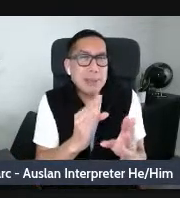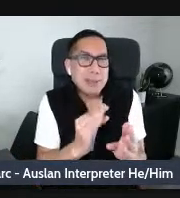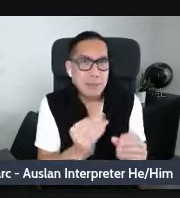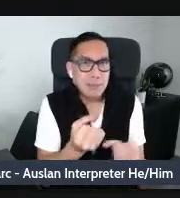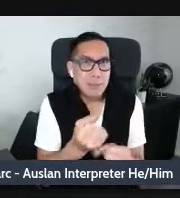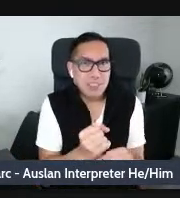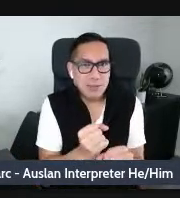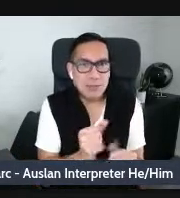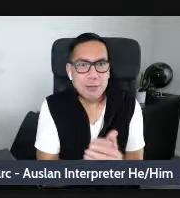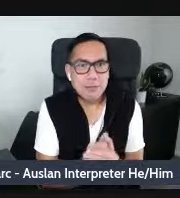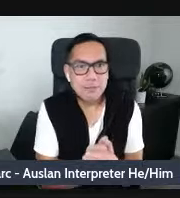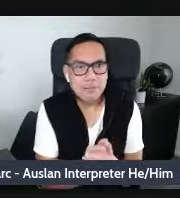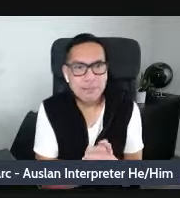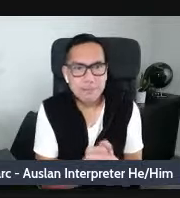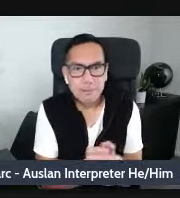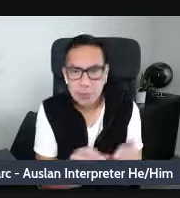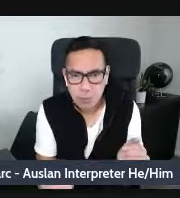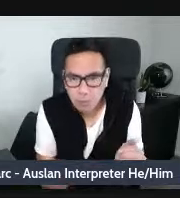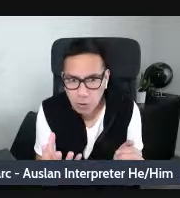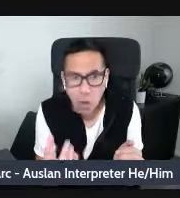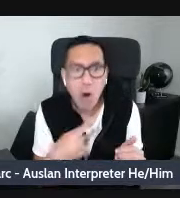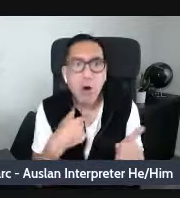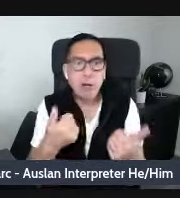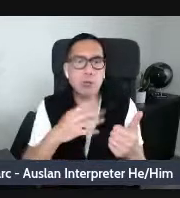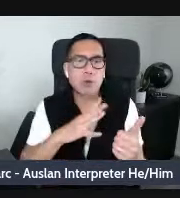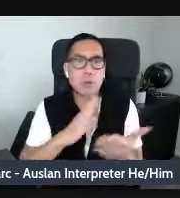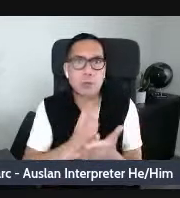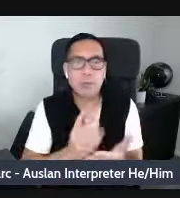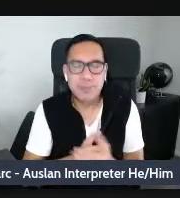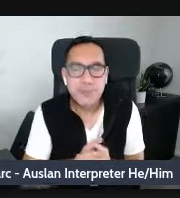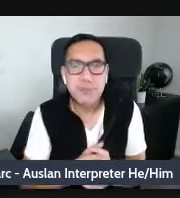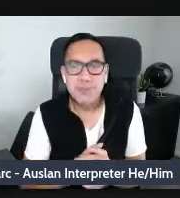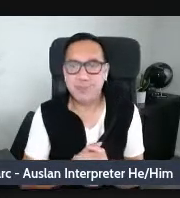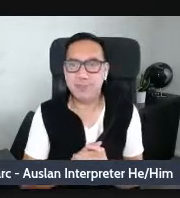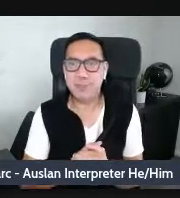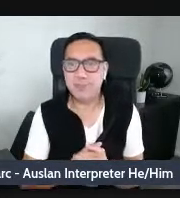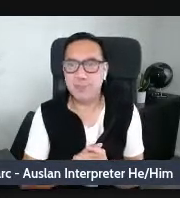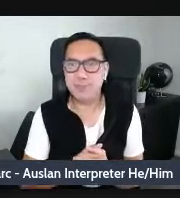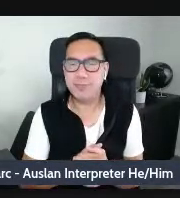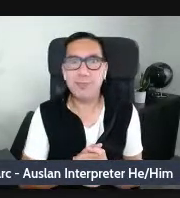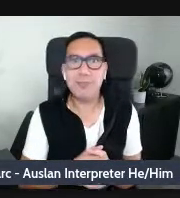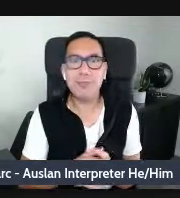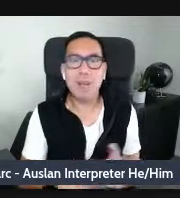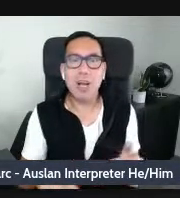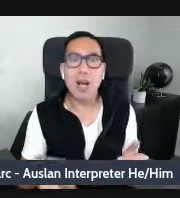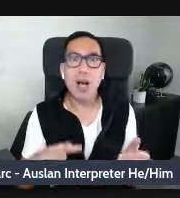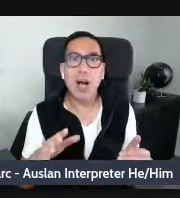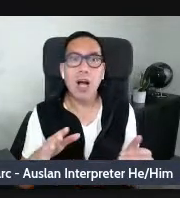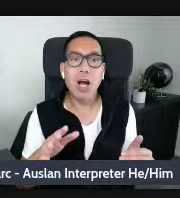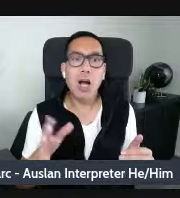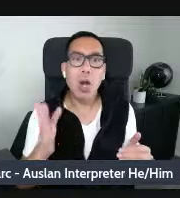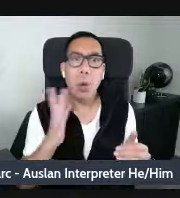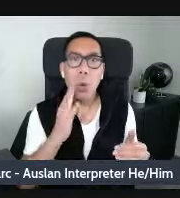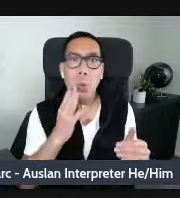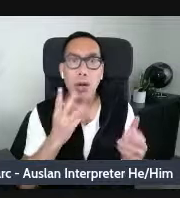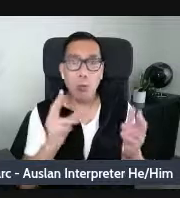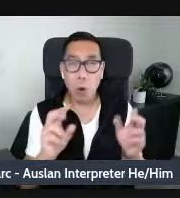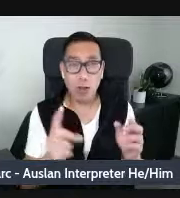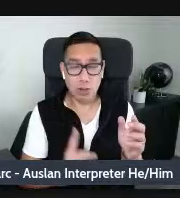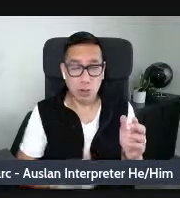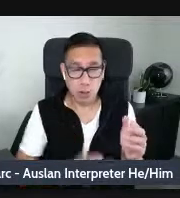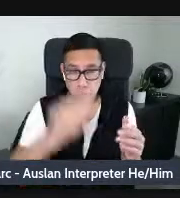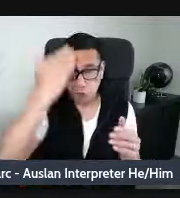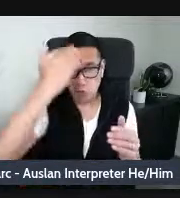Just tell me to click if needed. Okay, sure. And so when this dies, as the stroke gets bigger, and so we want to know what